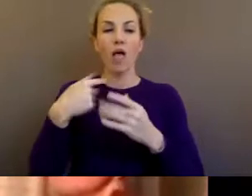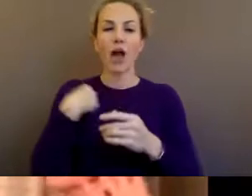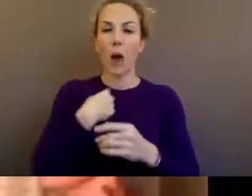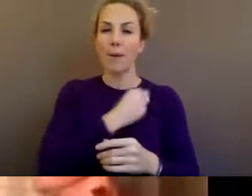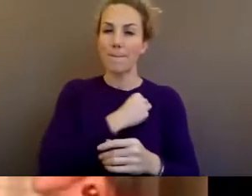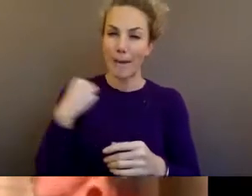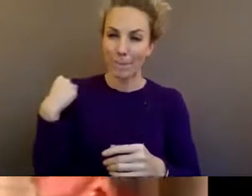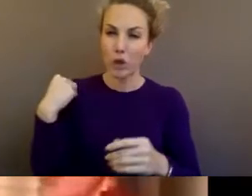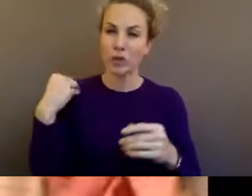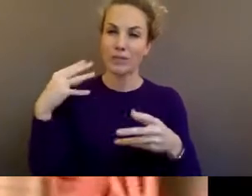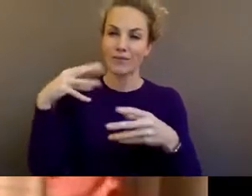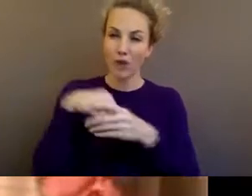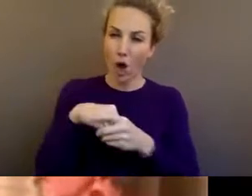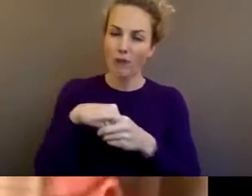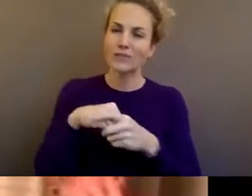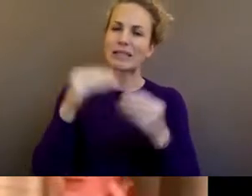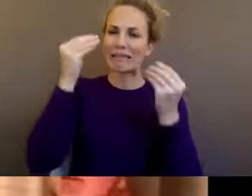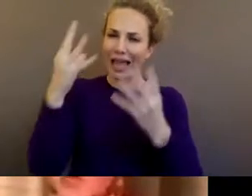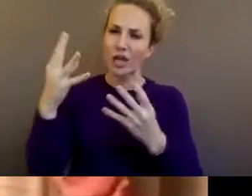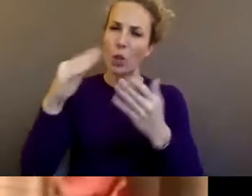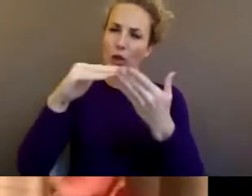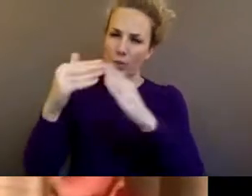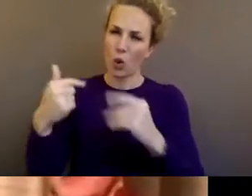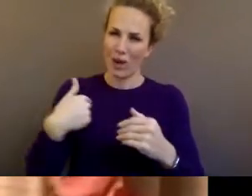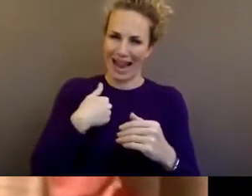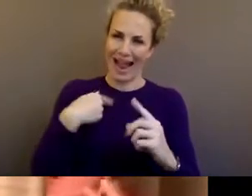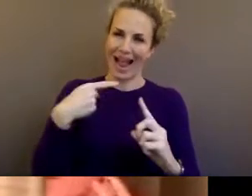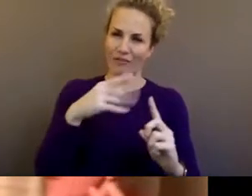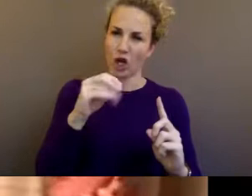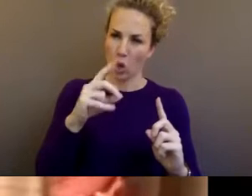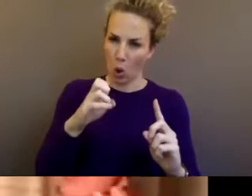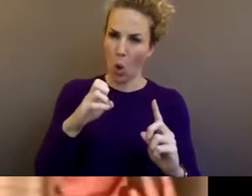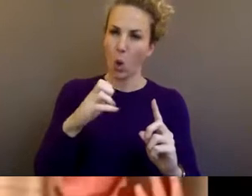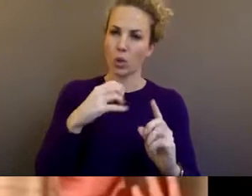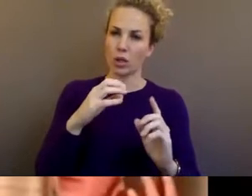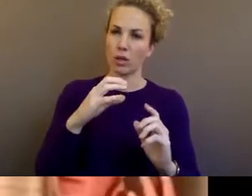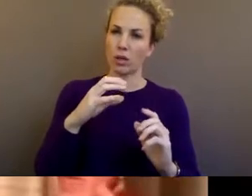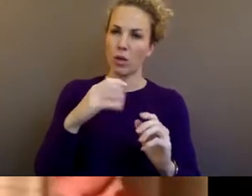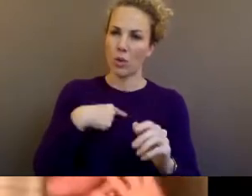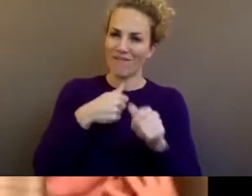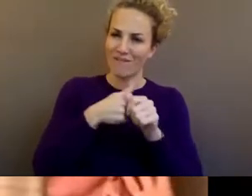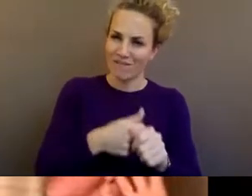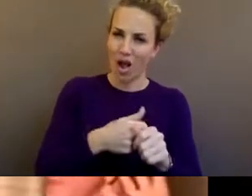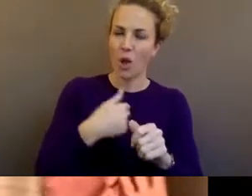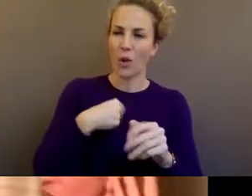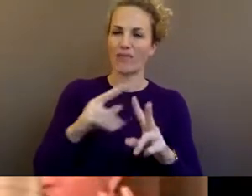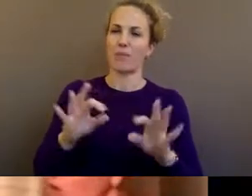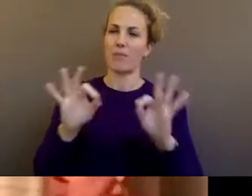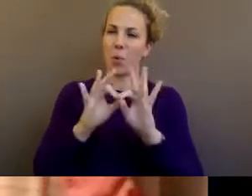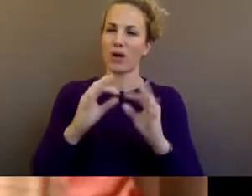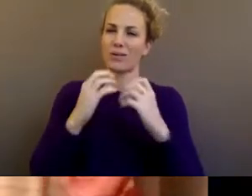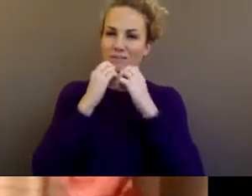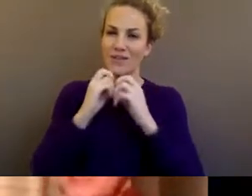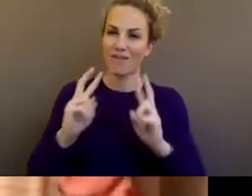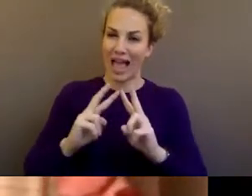to help the community know we have this code, we follow it. We have these important values, we do this important